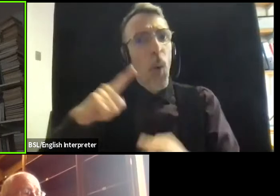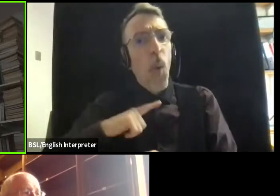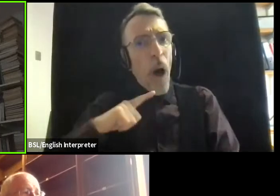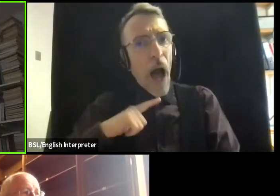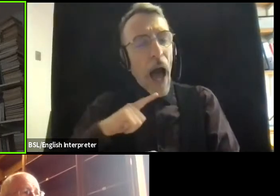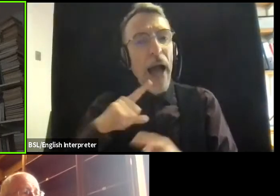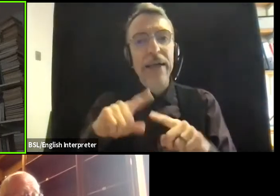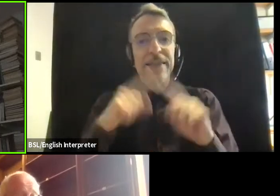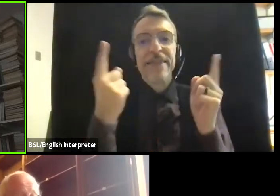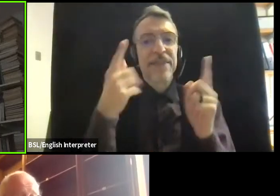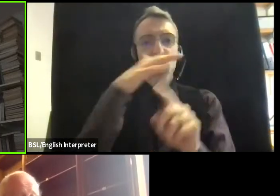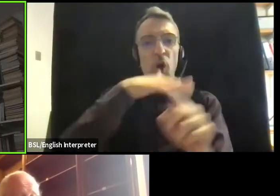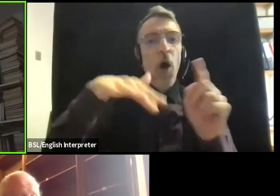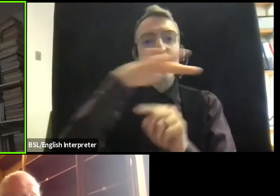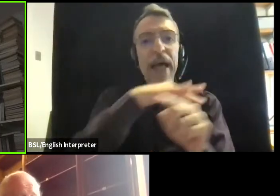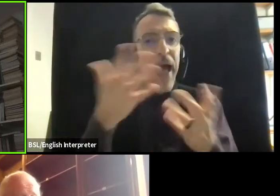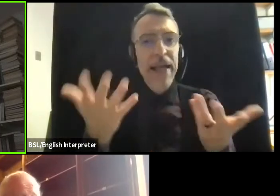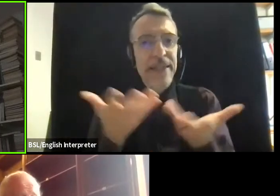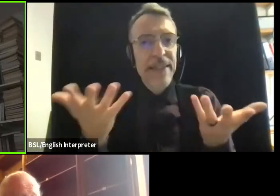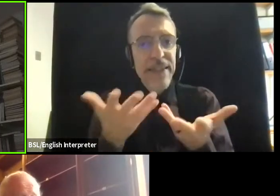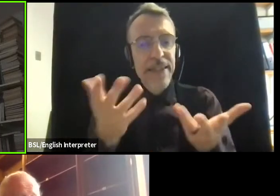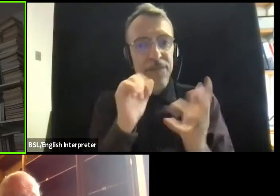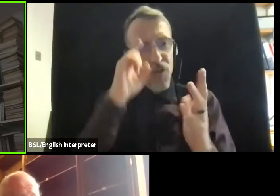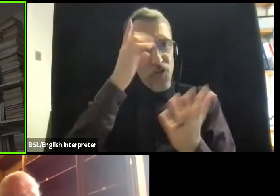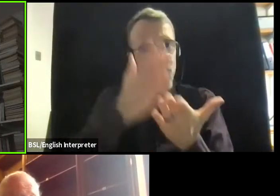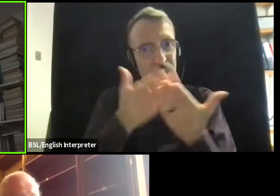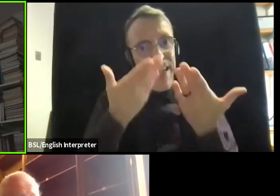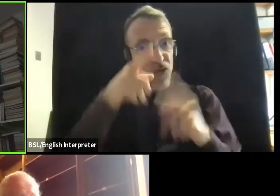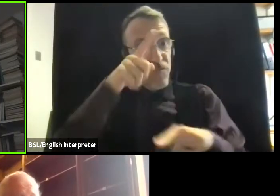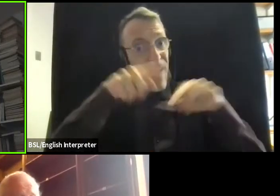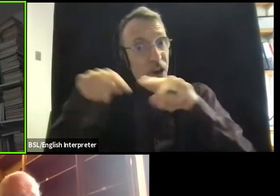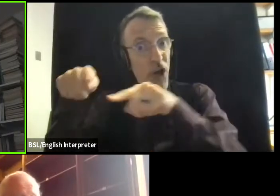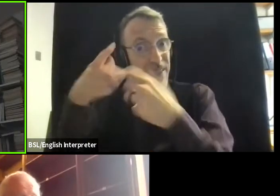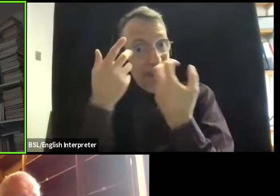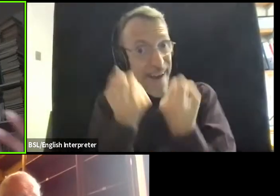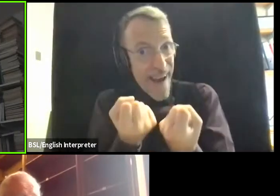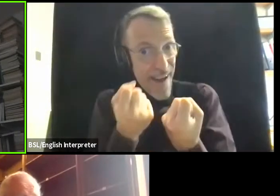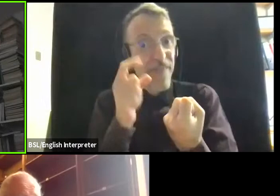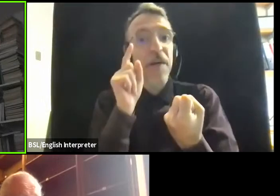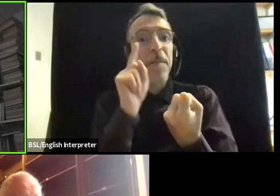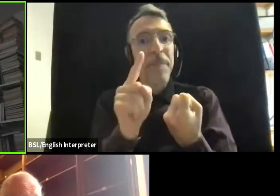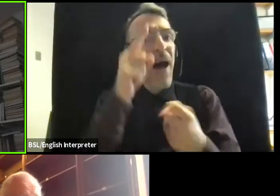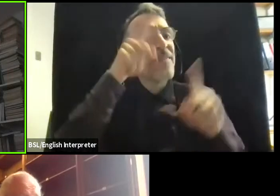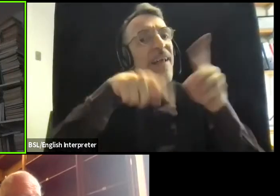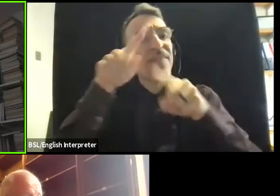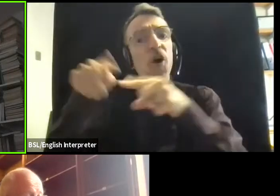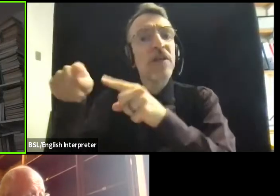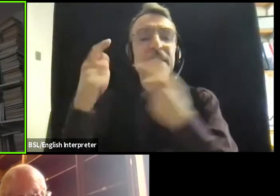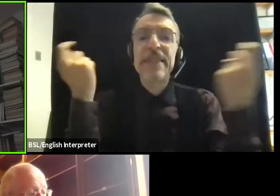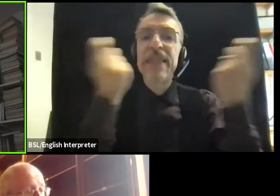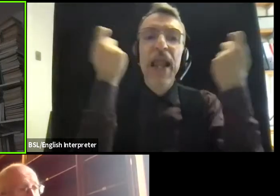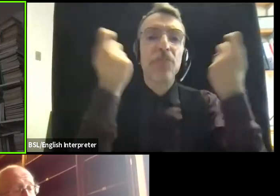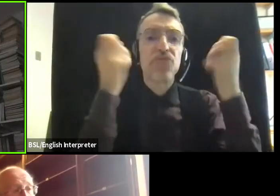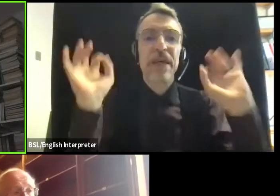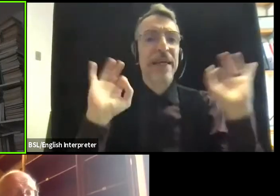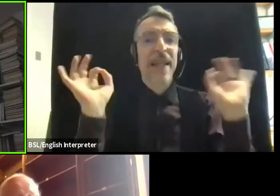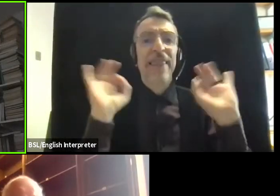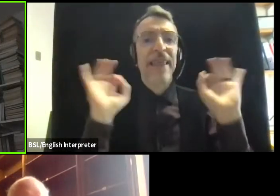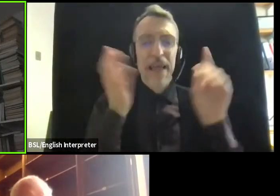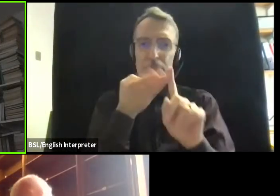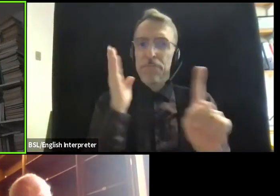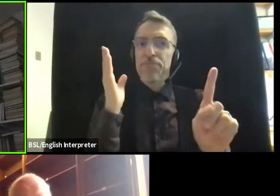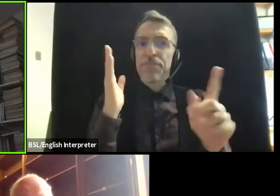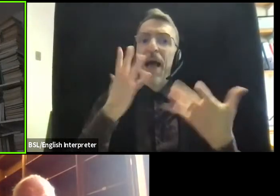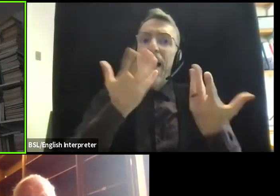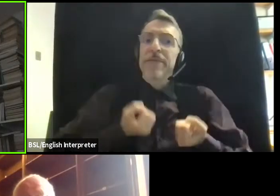any context where there is religious diversity, but this diversity isn't being celebrated to the full, and people are